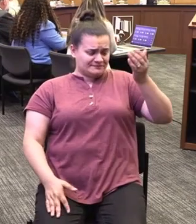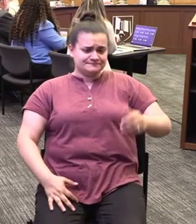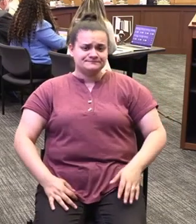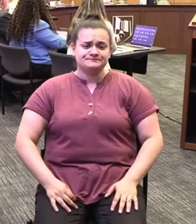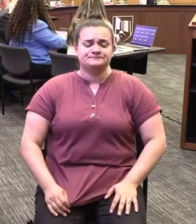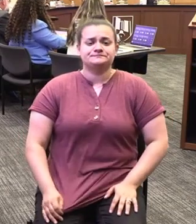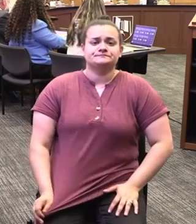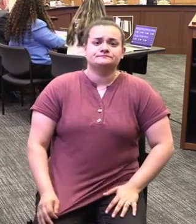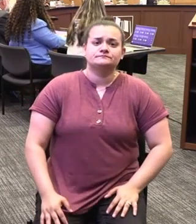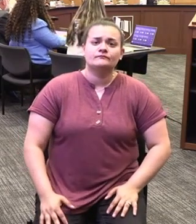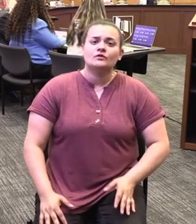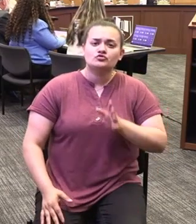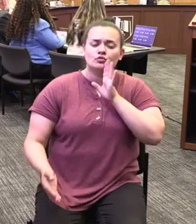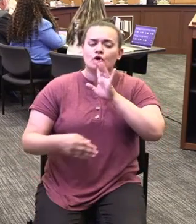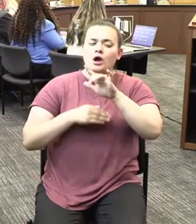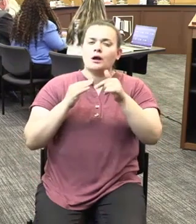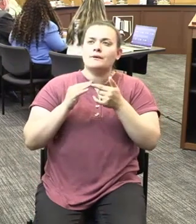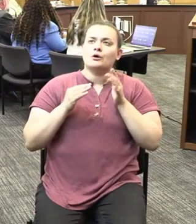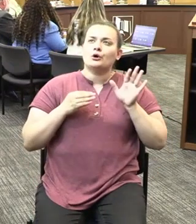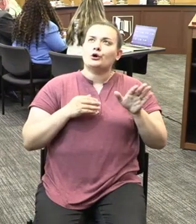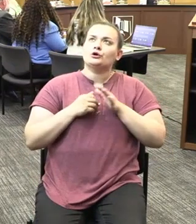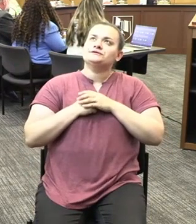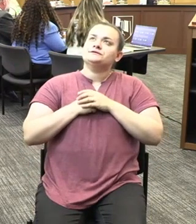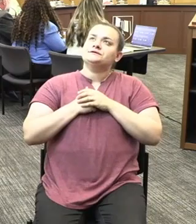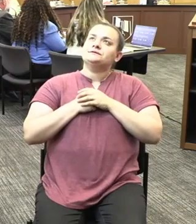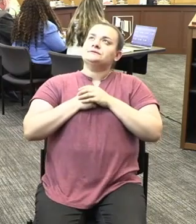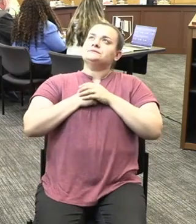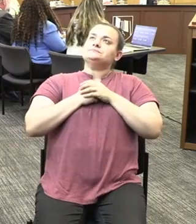we're going to talk a little bit about Susan Wood here.